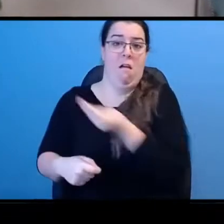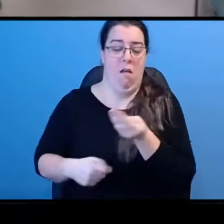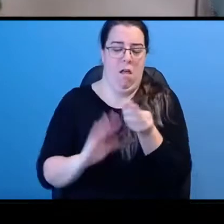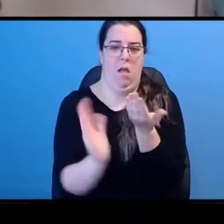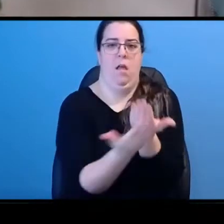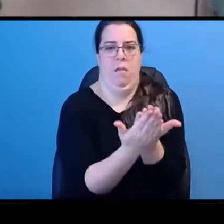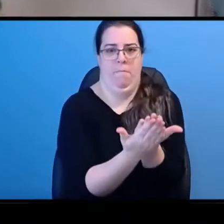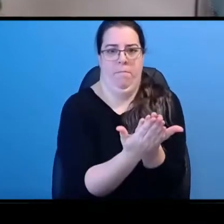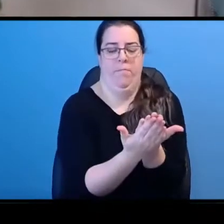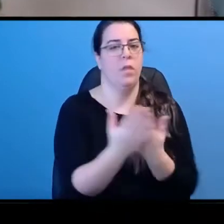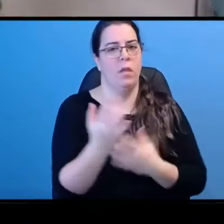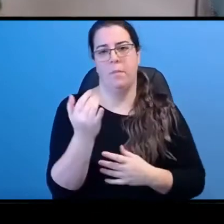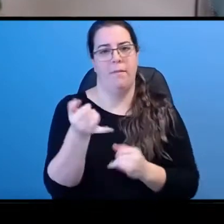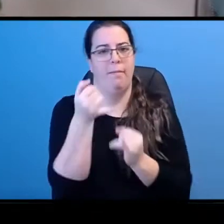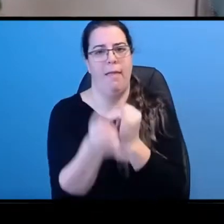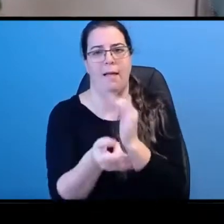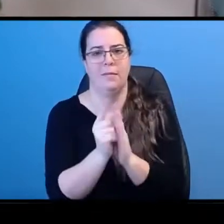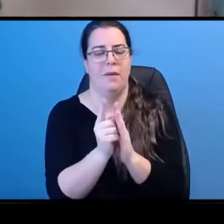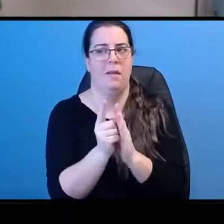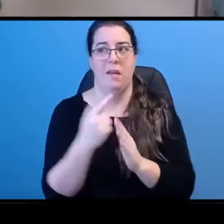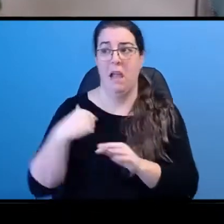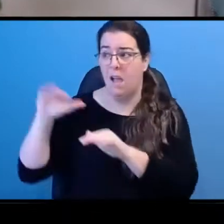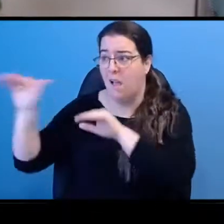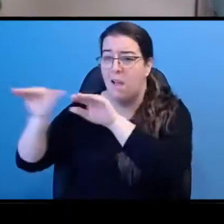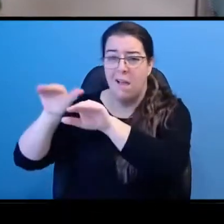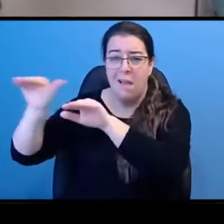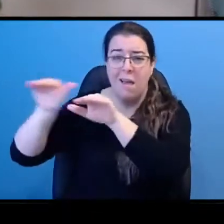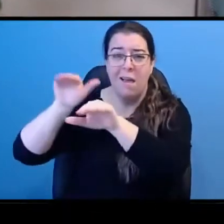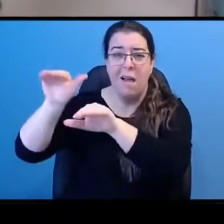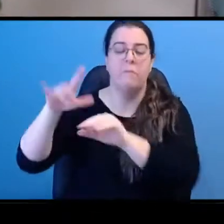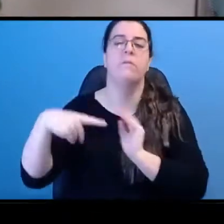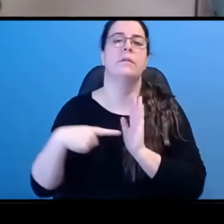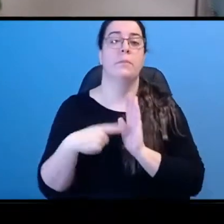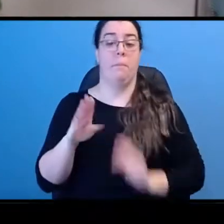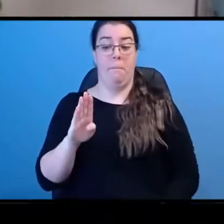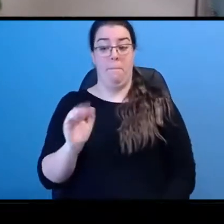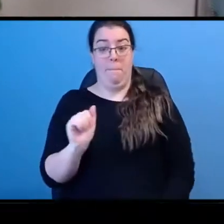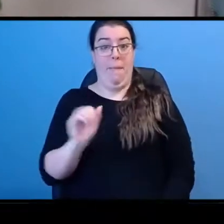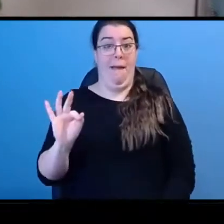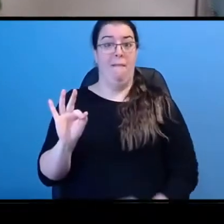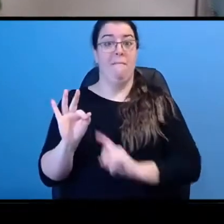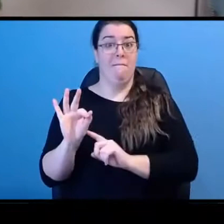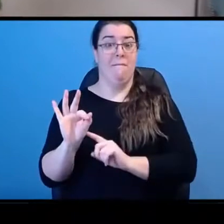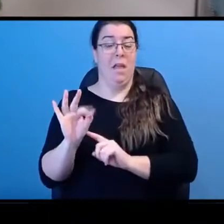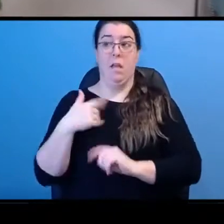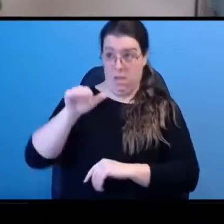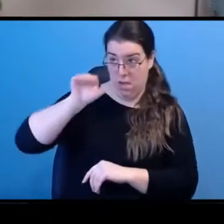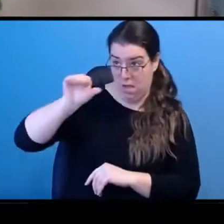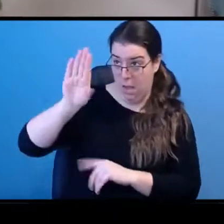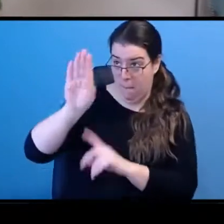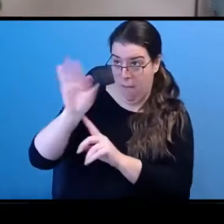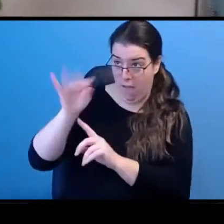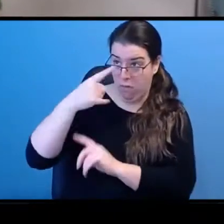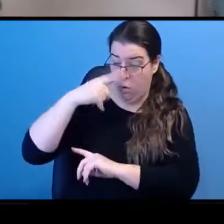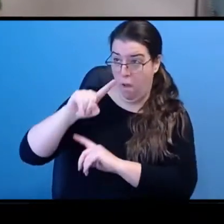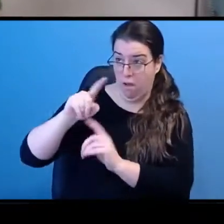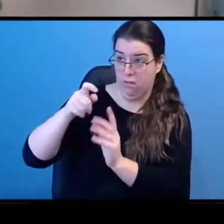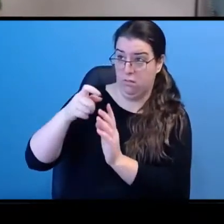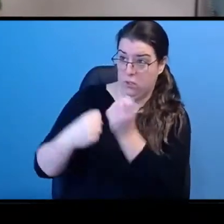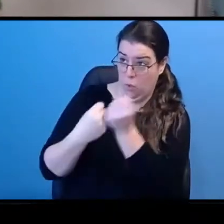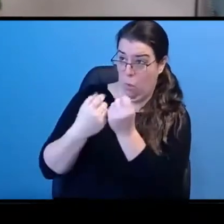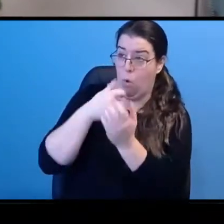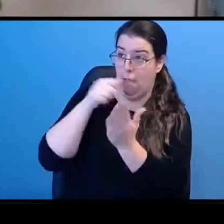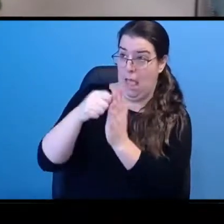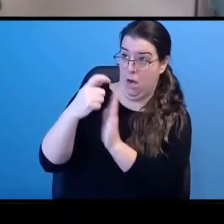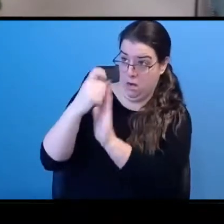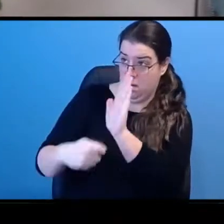sure that if you're asking, BAAFF, for example, to write you a support letter saying that, we support this artist and